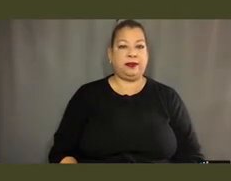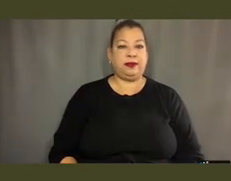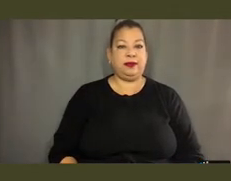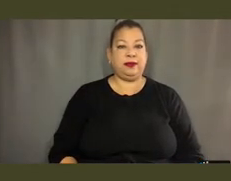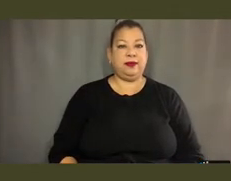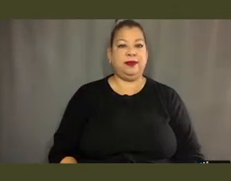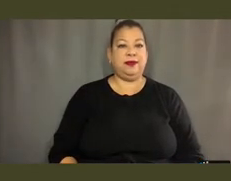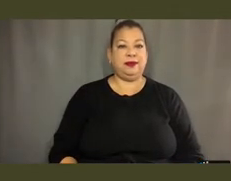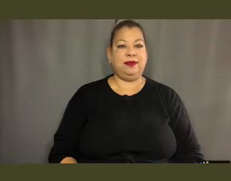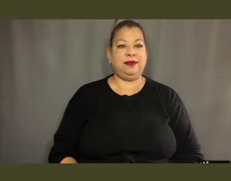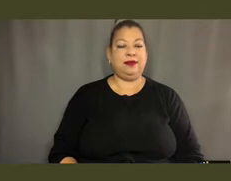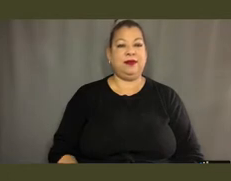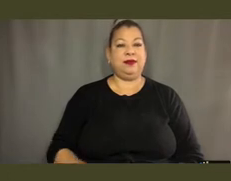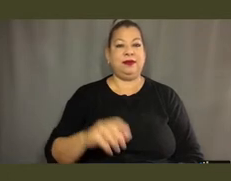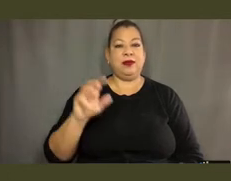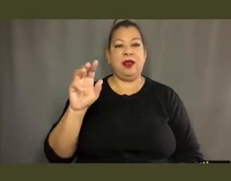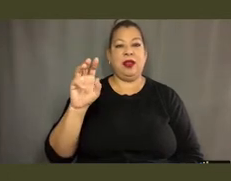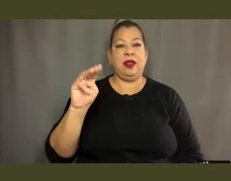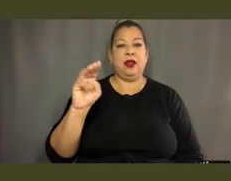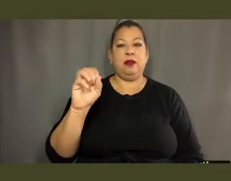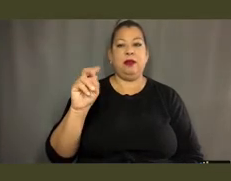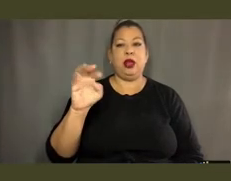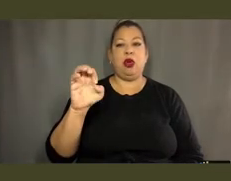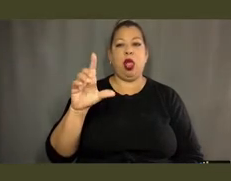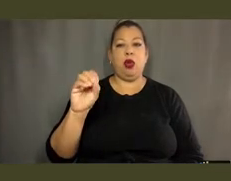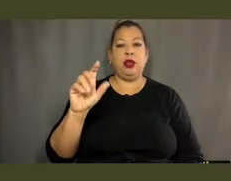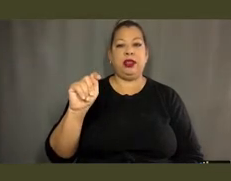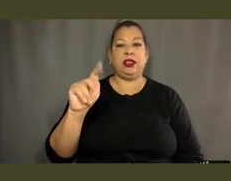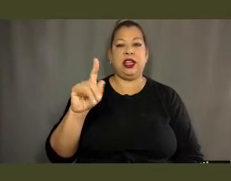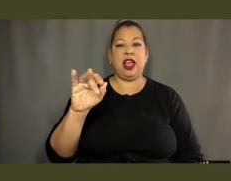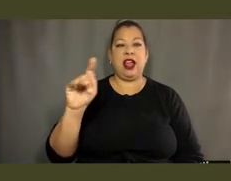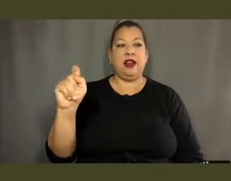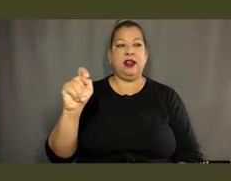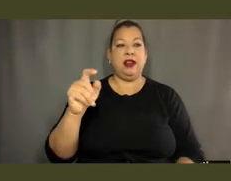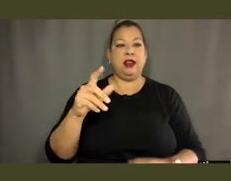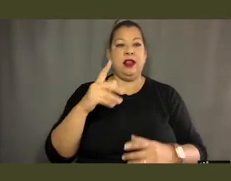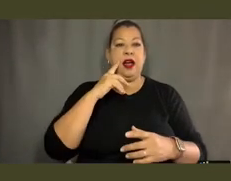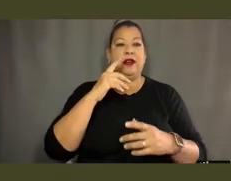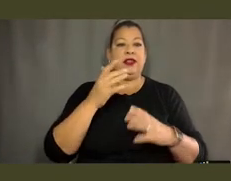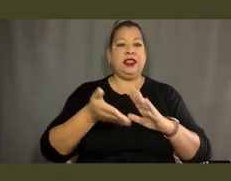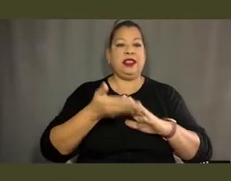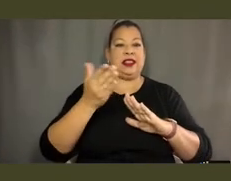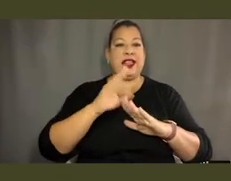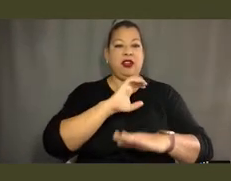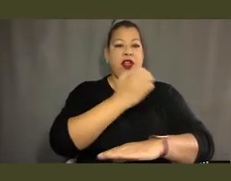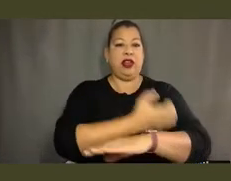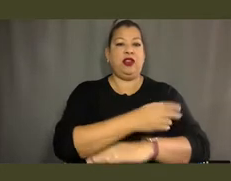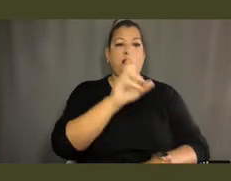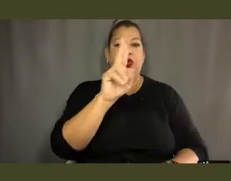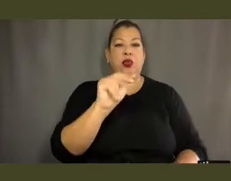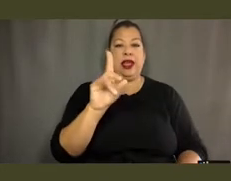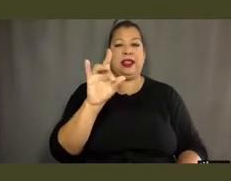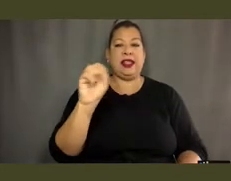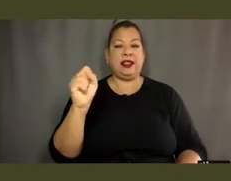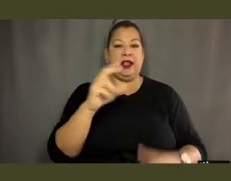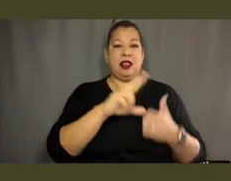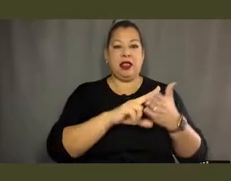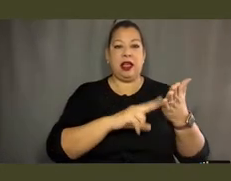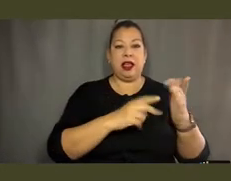We have Minoru Takada, the team leader of sustainable energy at UNDESA, who's logging in from the USA.